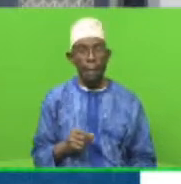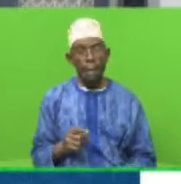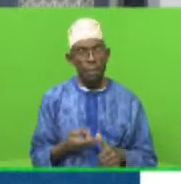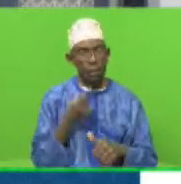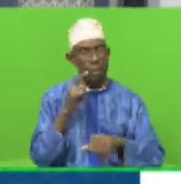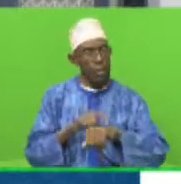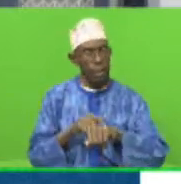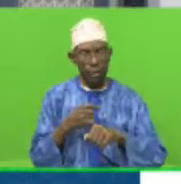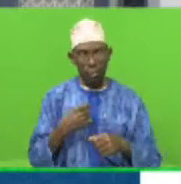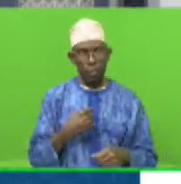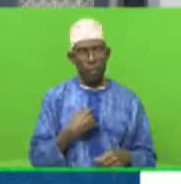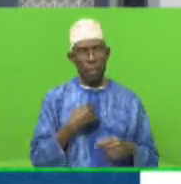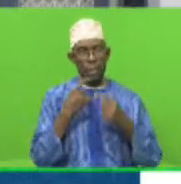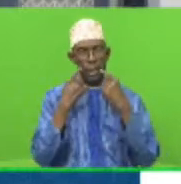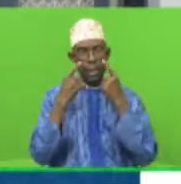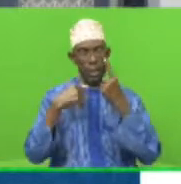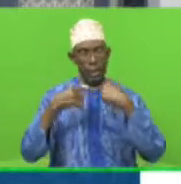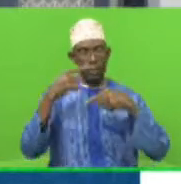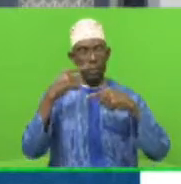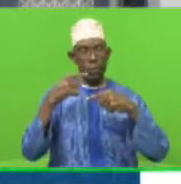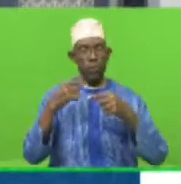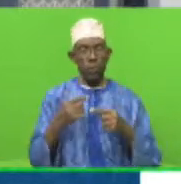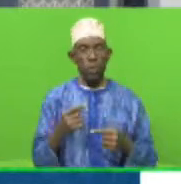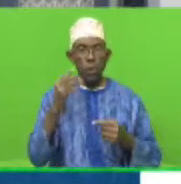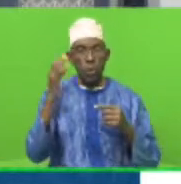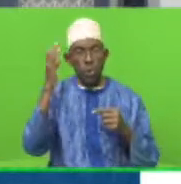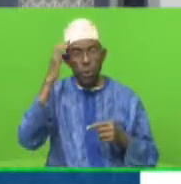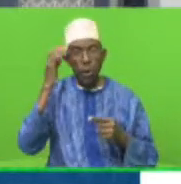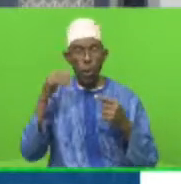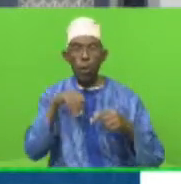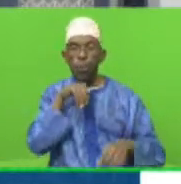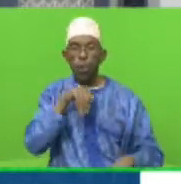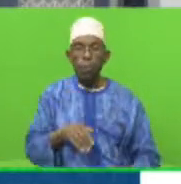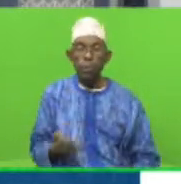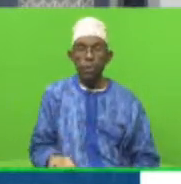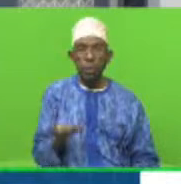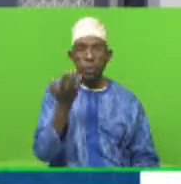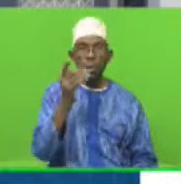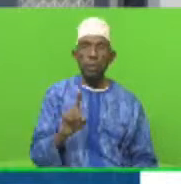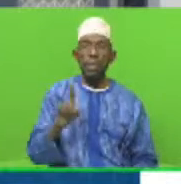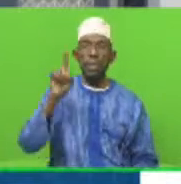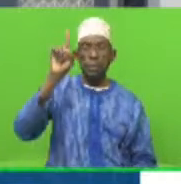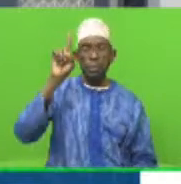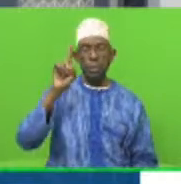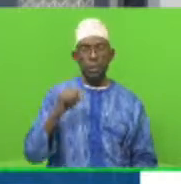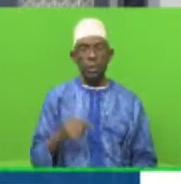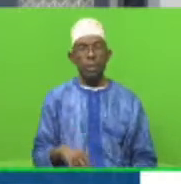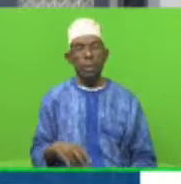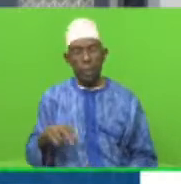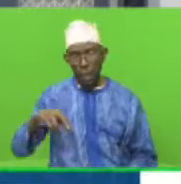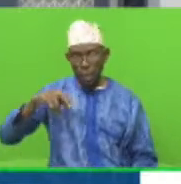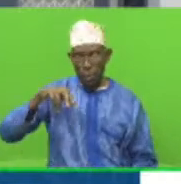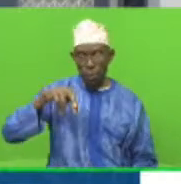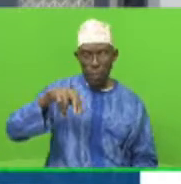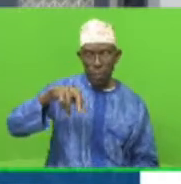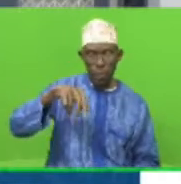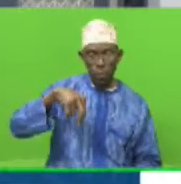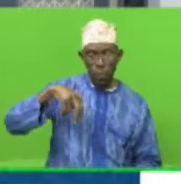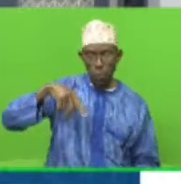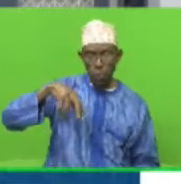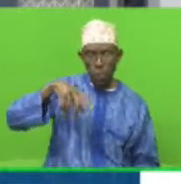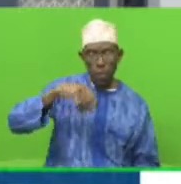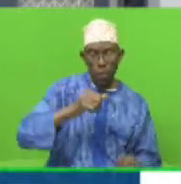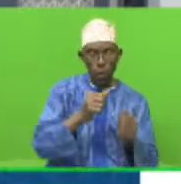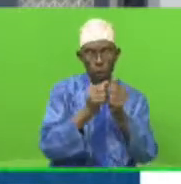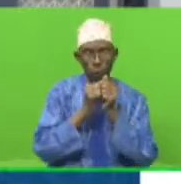first time I came to know the Prophet sallallahu alayhi wa sallam, kuntu amshi ana wa